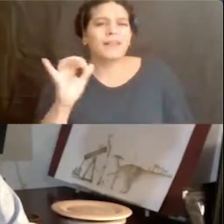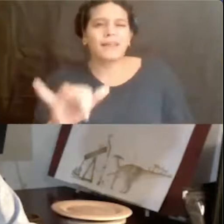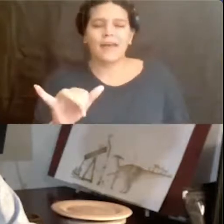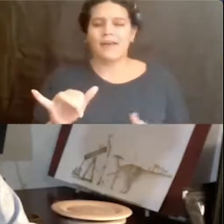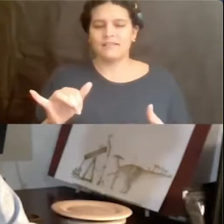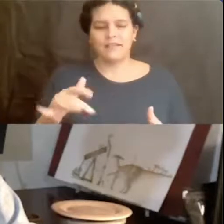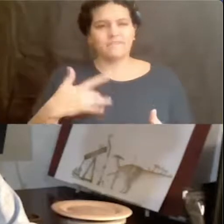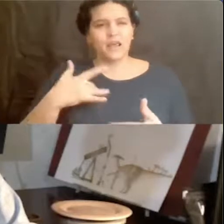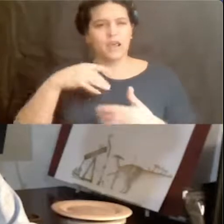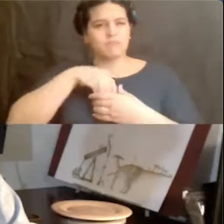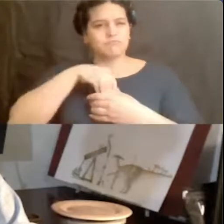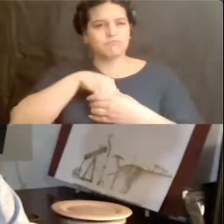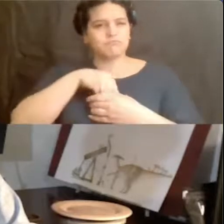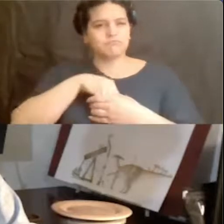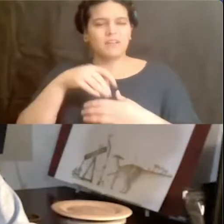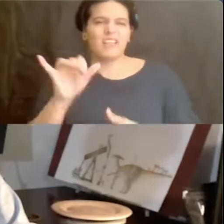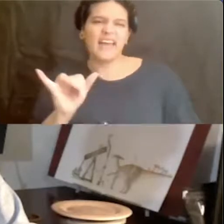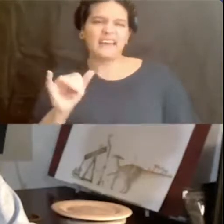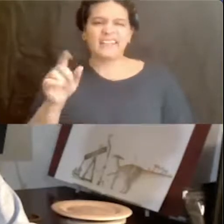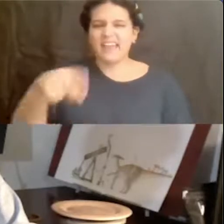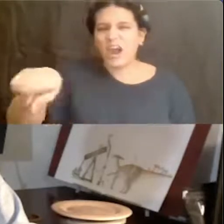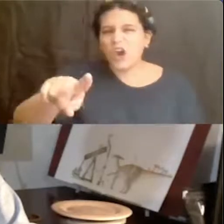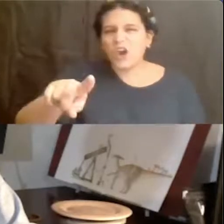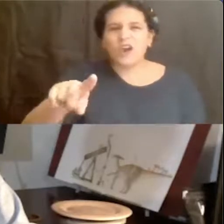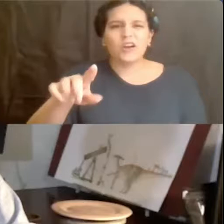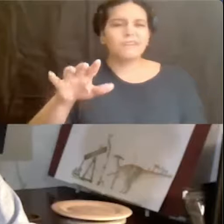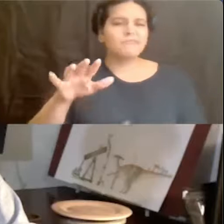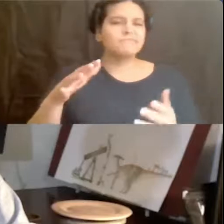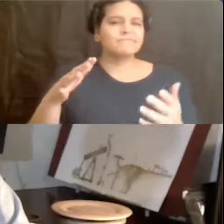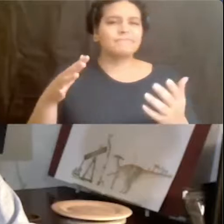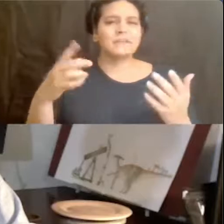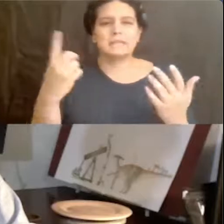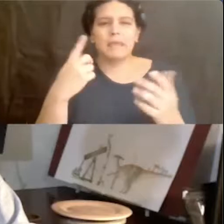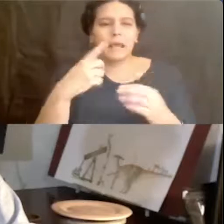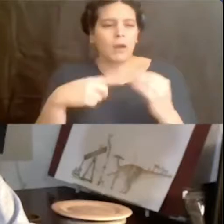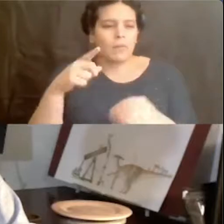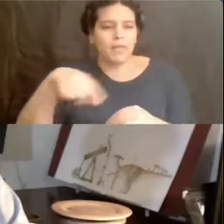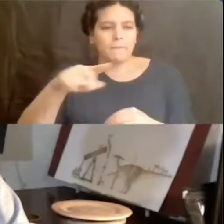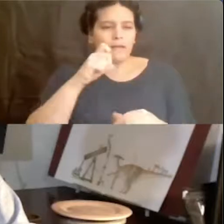feeling, like they're, something about them isn't,